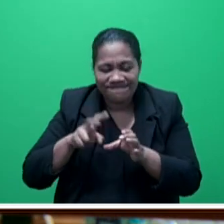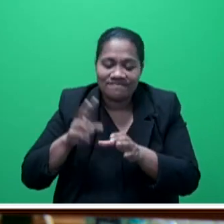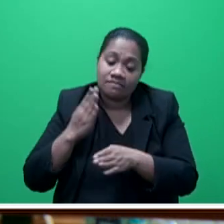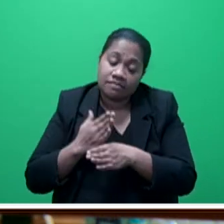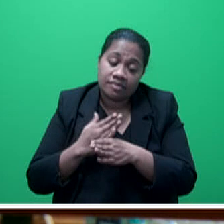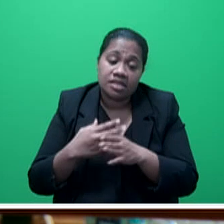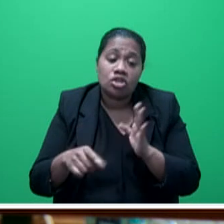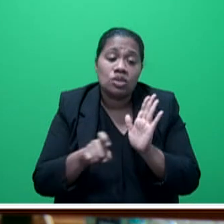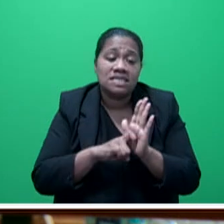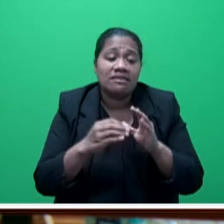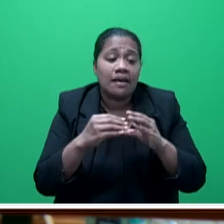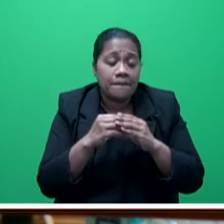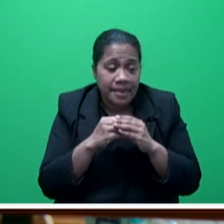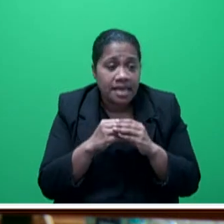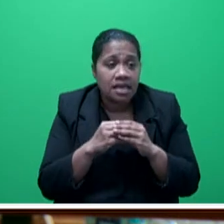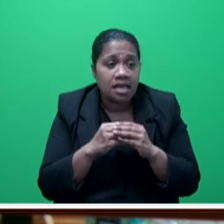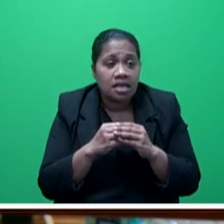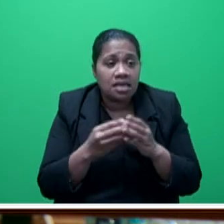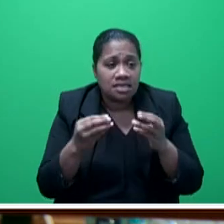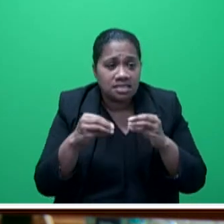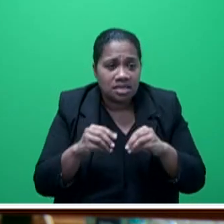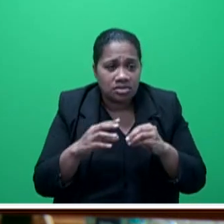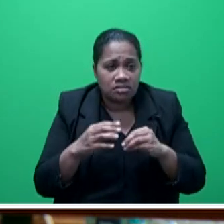projected that our economy is set to contract by